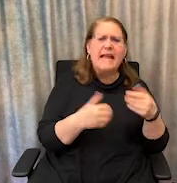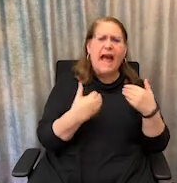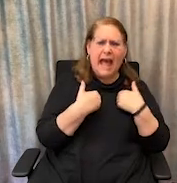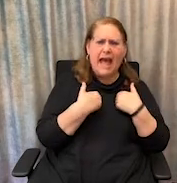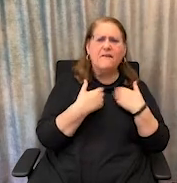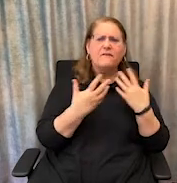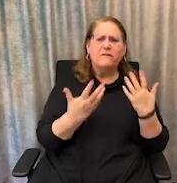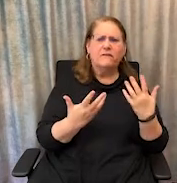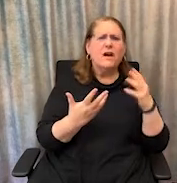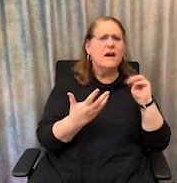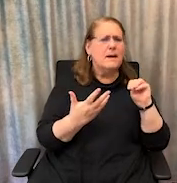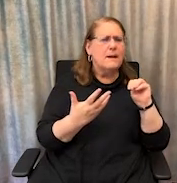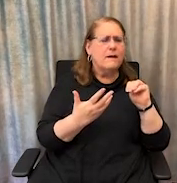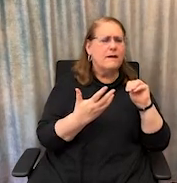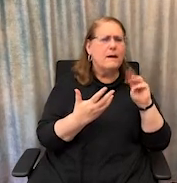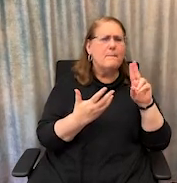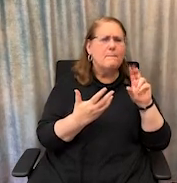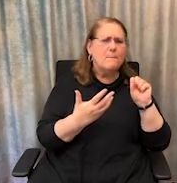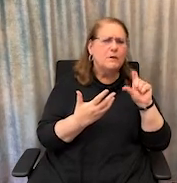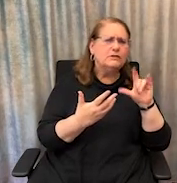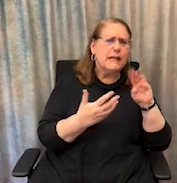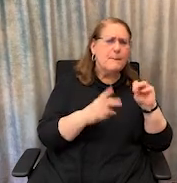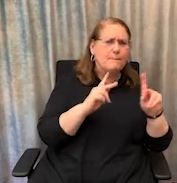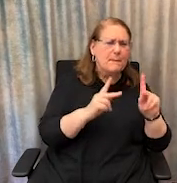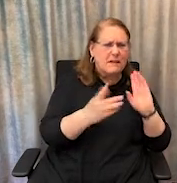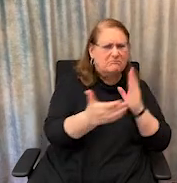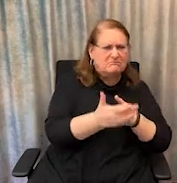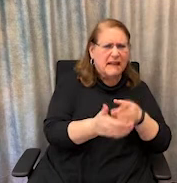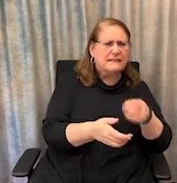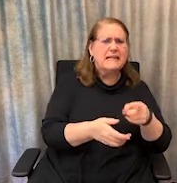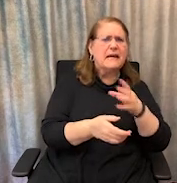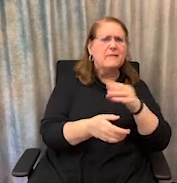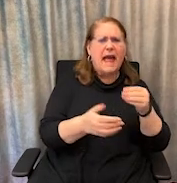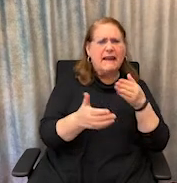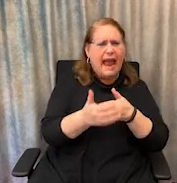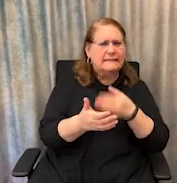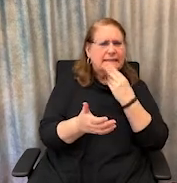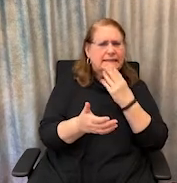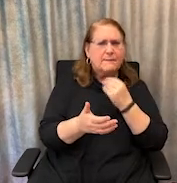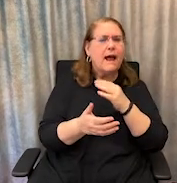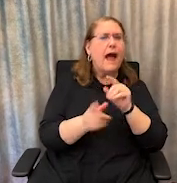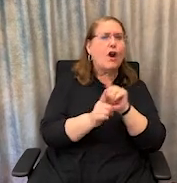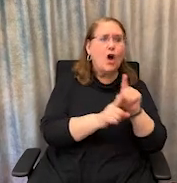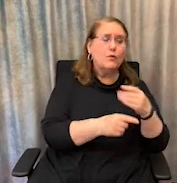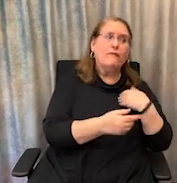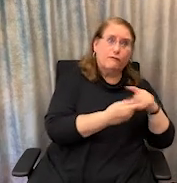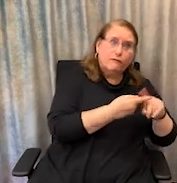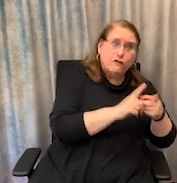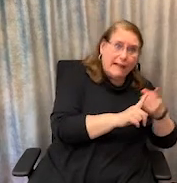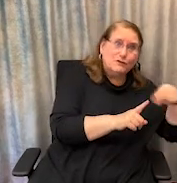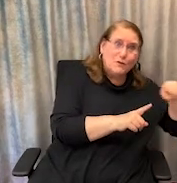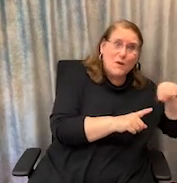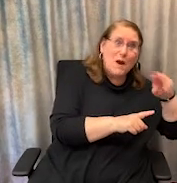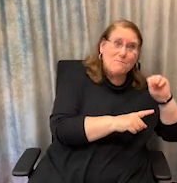there were Muslim people who were against him and anti-Semitic, but there were also friends of him who were